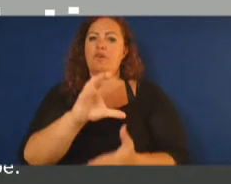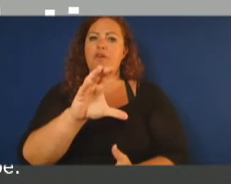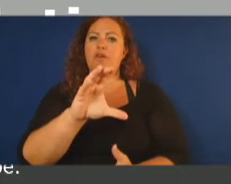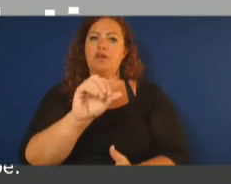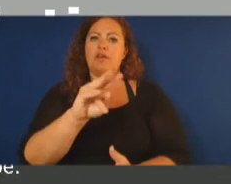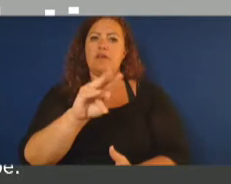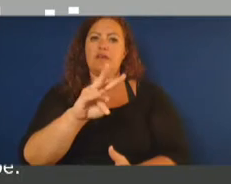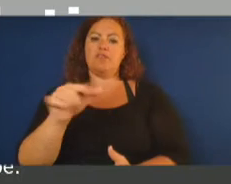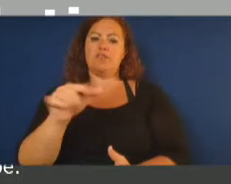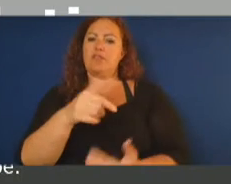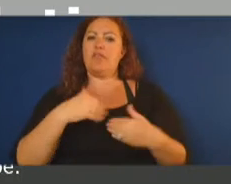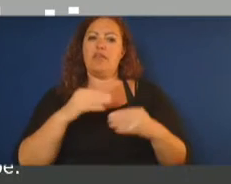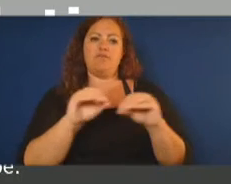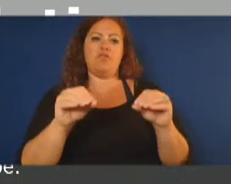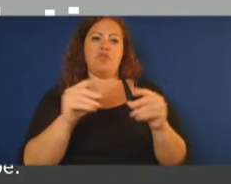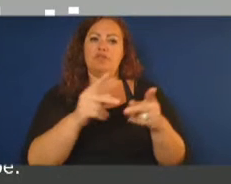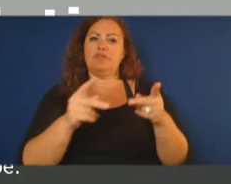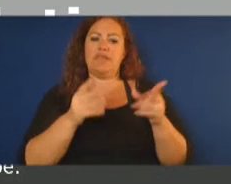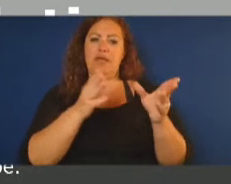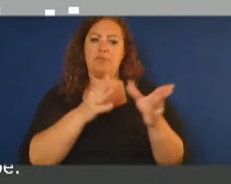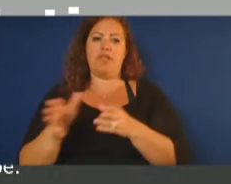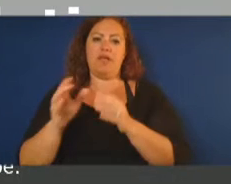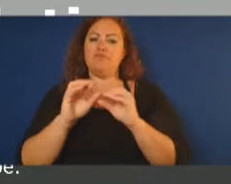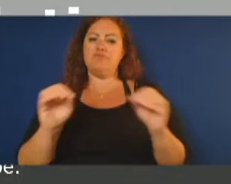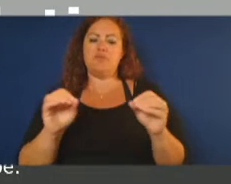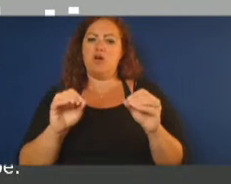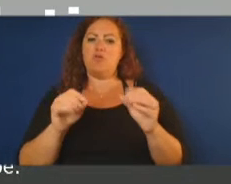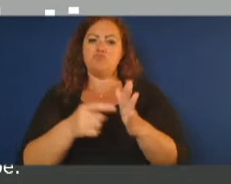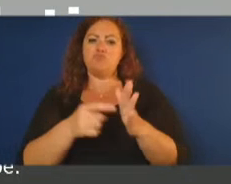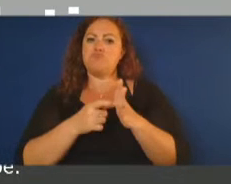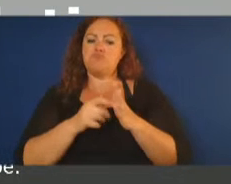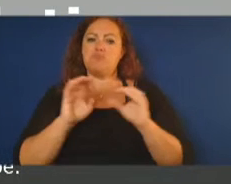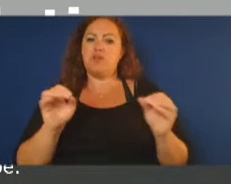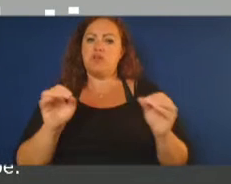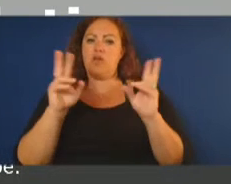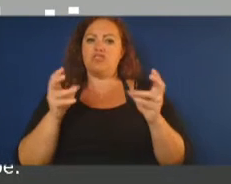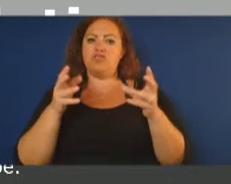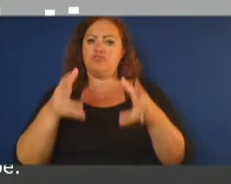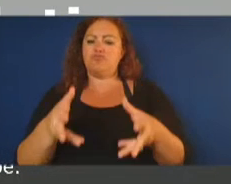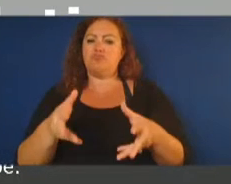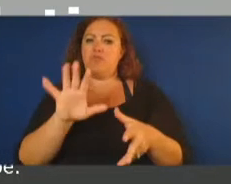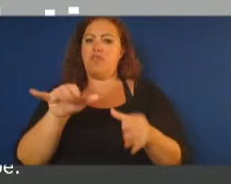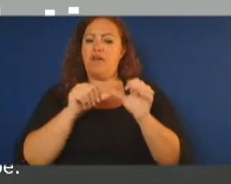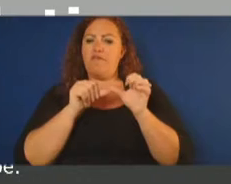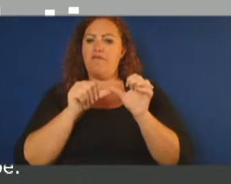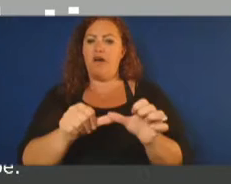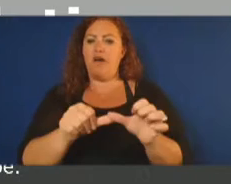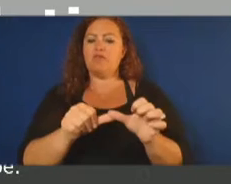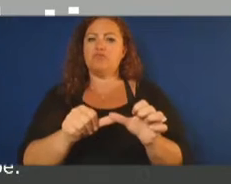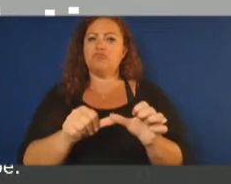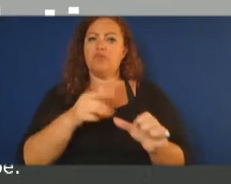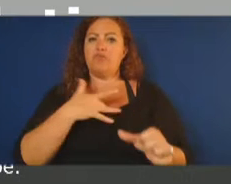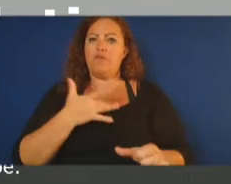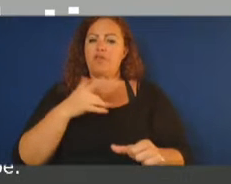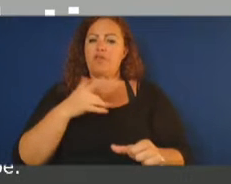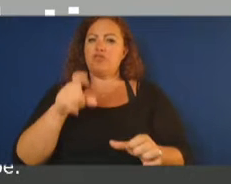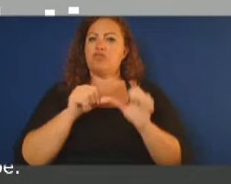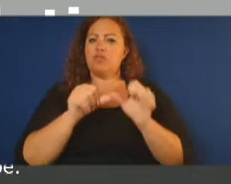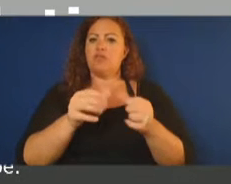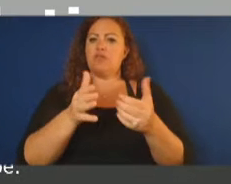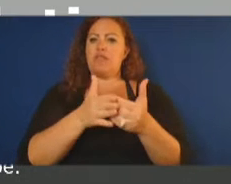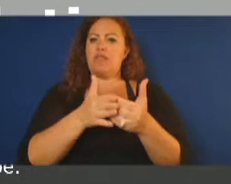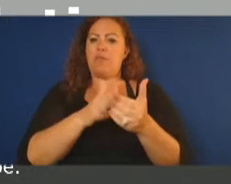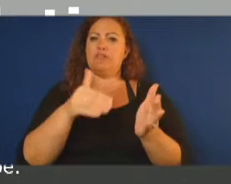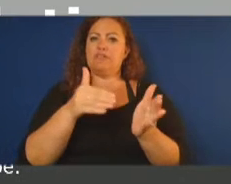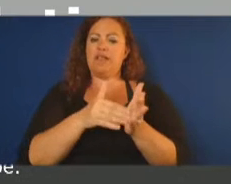site plan there's no conditions at this time no outstanding issues while it is inconsistent we do feel it would continue that neighborhood center uh